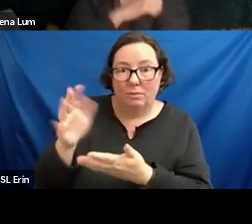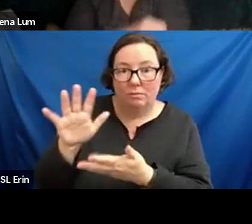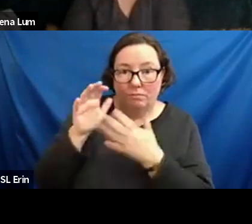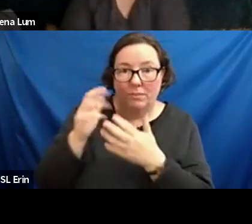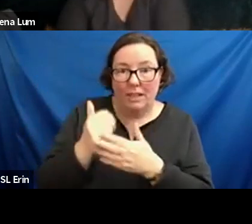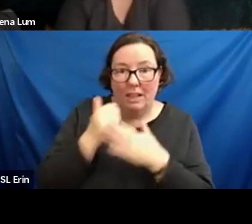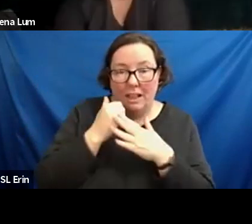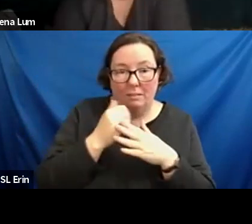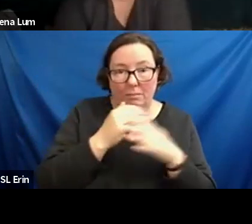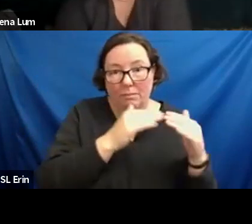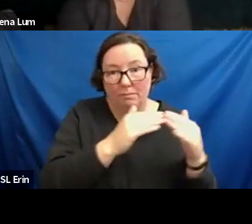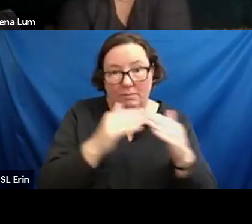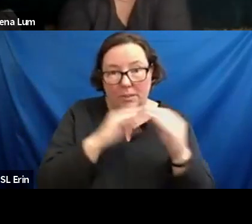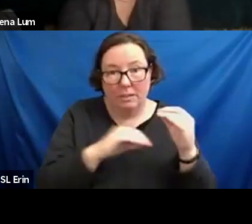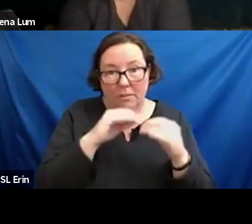more equitable way